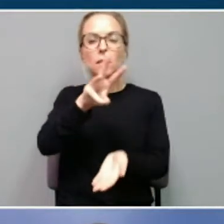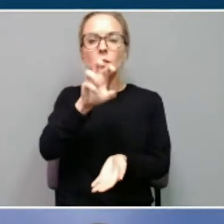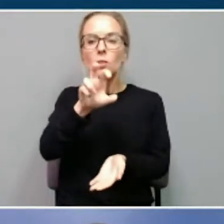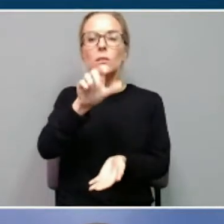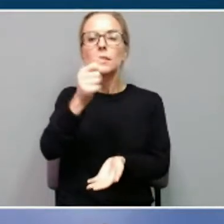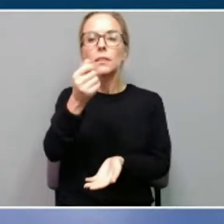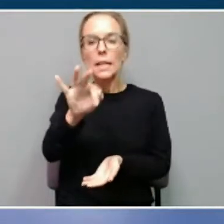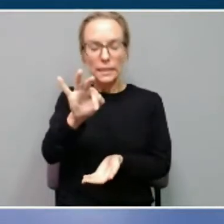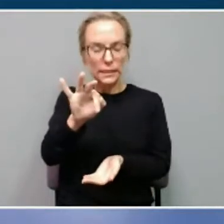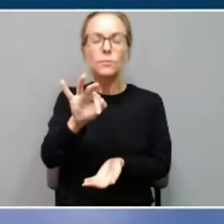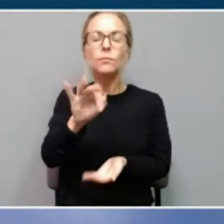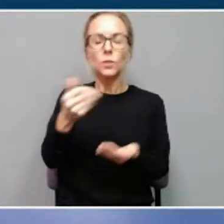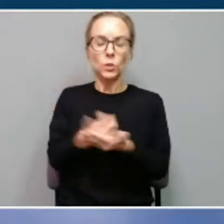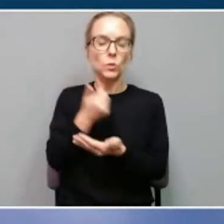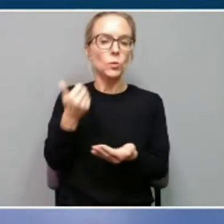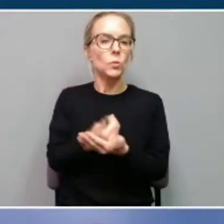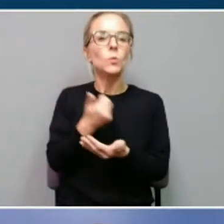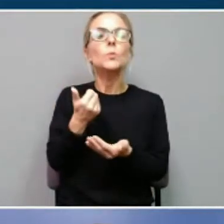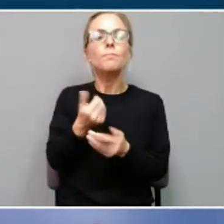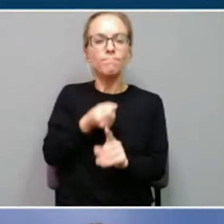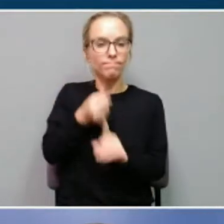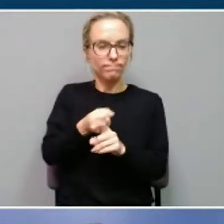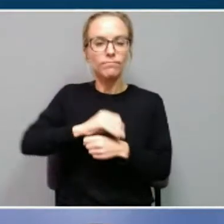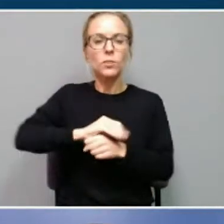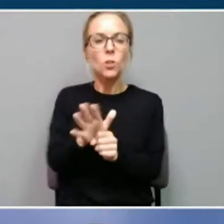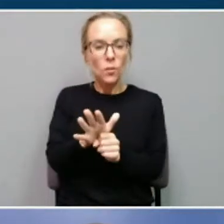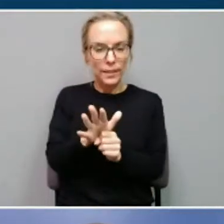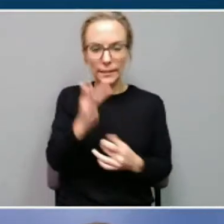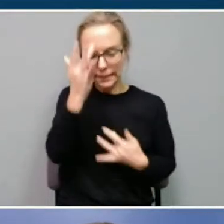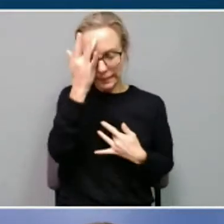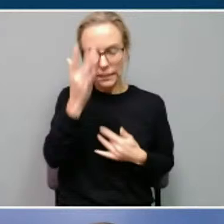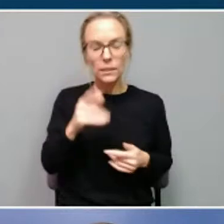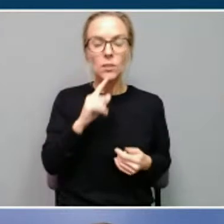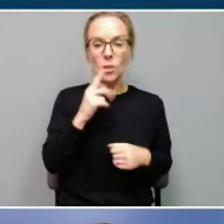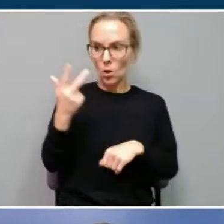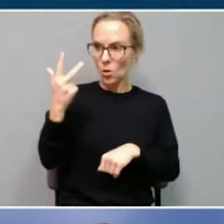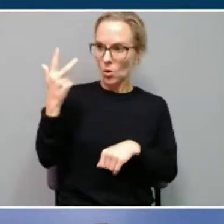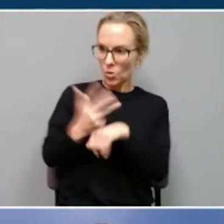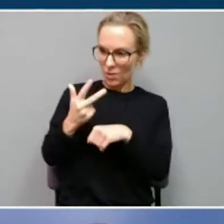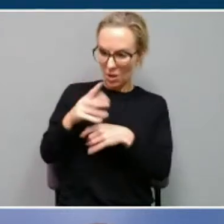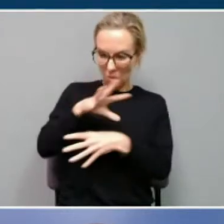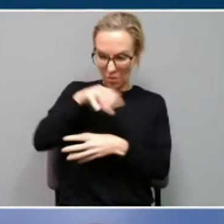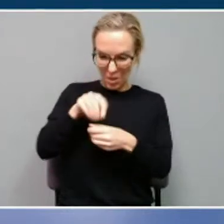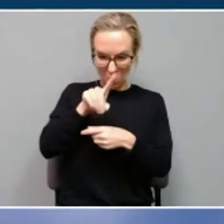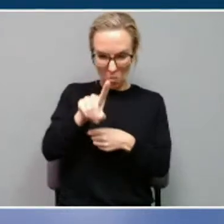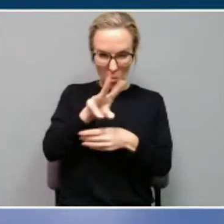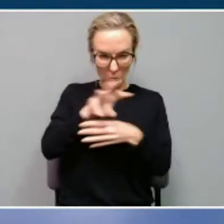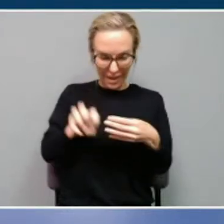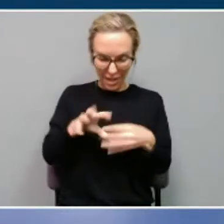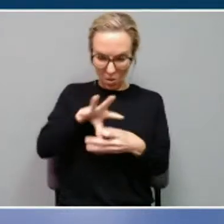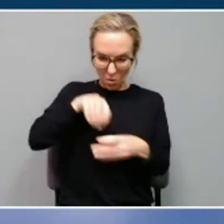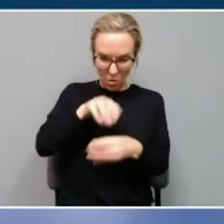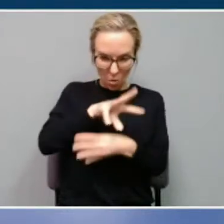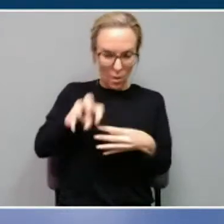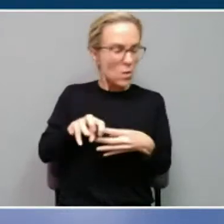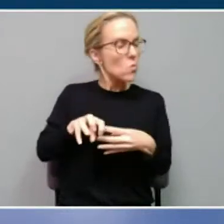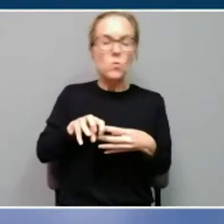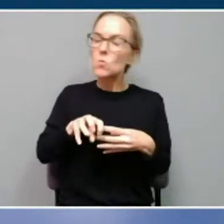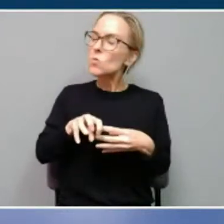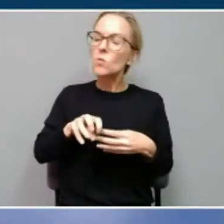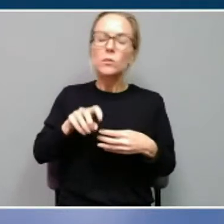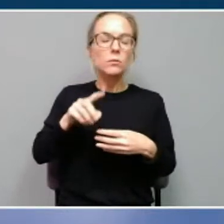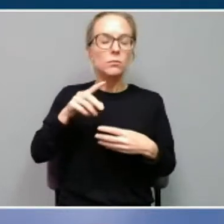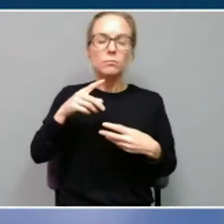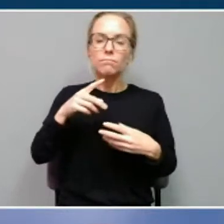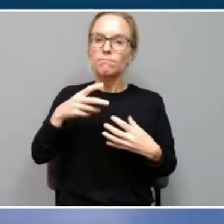2,619 new cases in a 3-day period, in a weekend. This is as rough as it gets. And